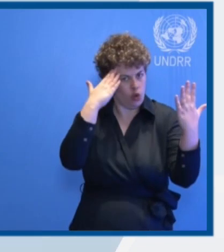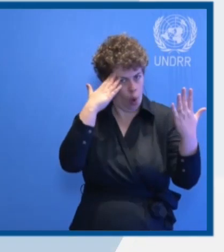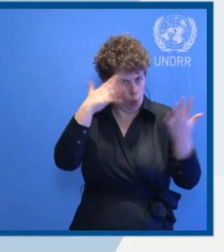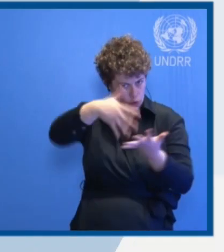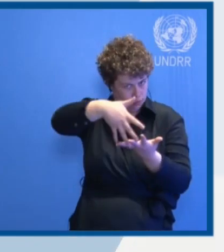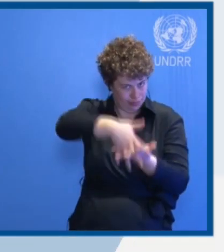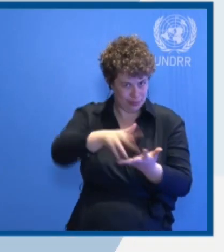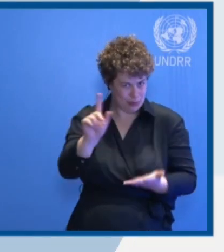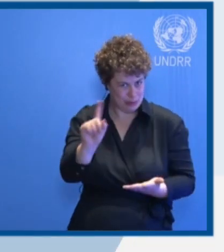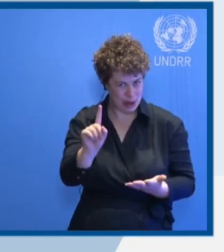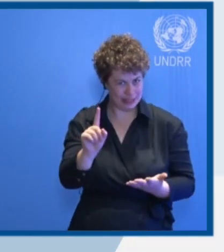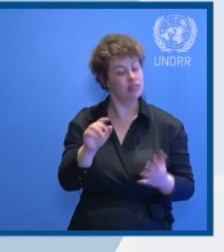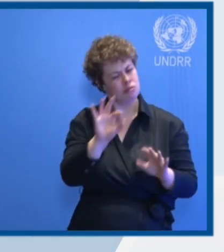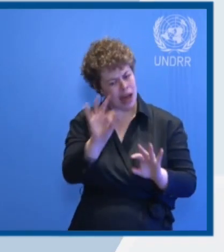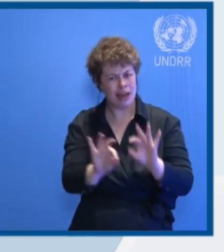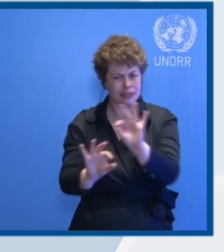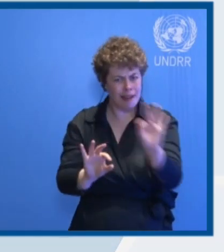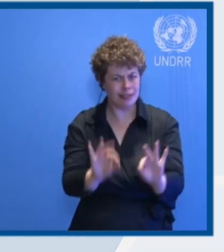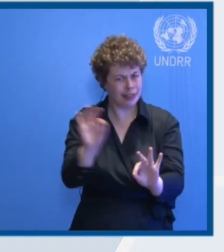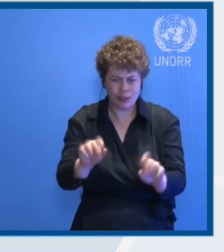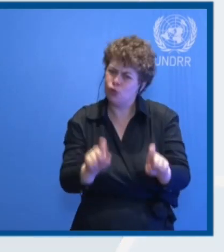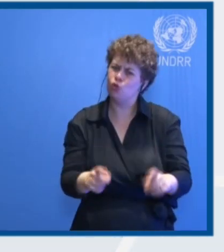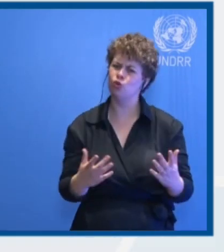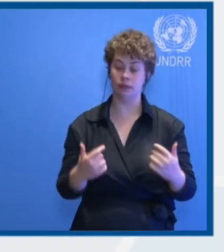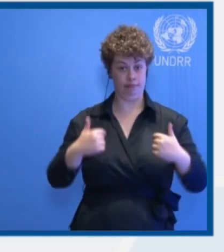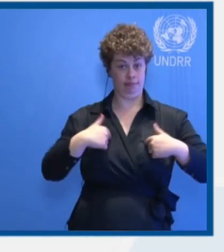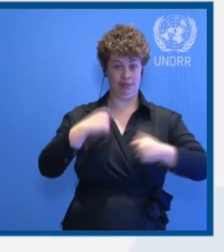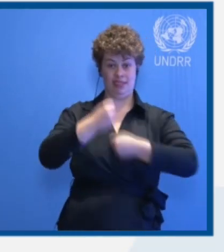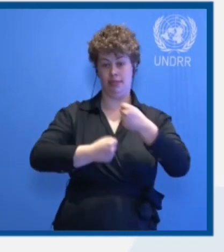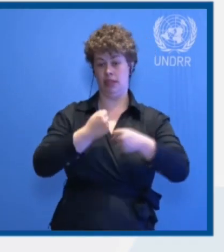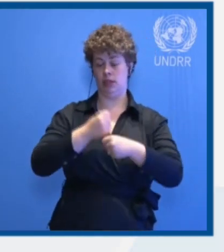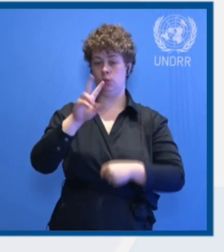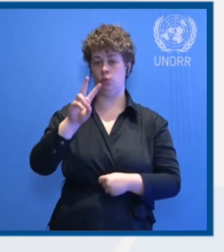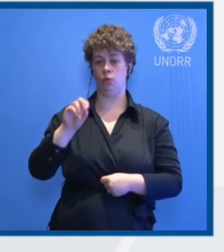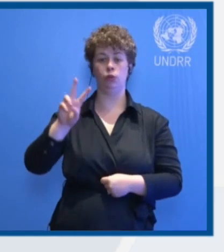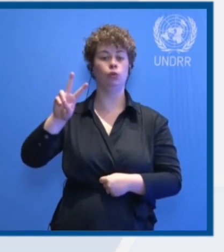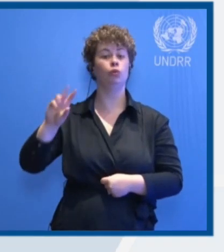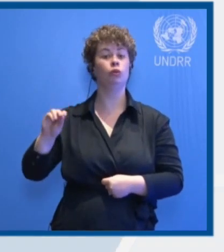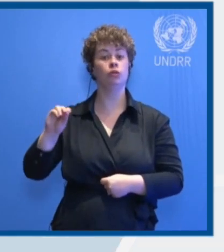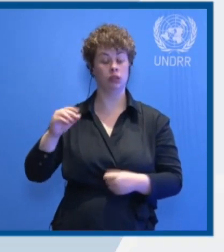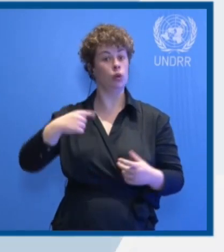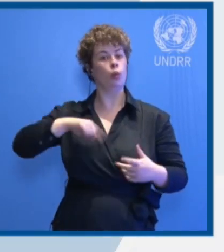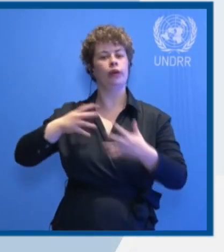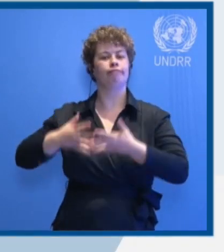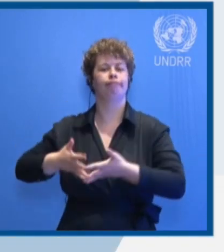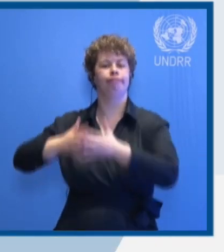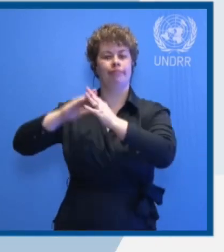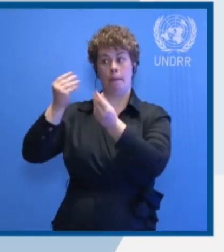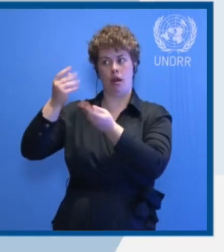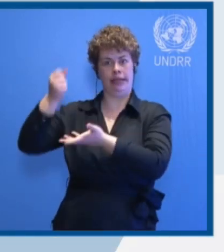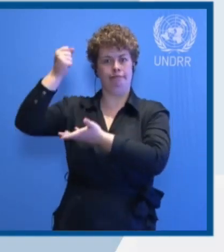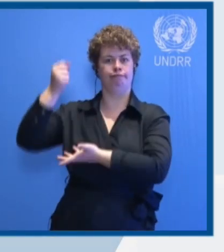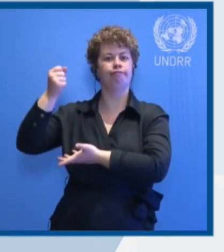2020, we have experience. We have a national economic recovery program for